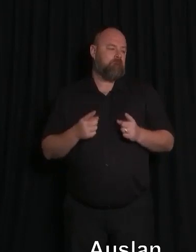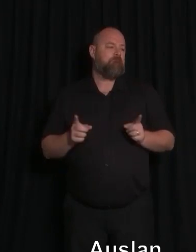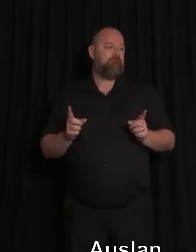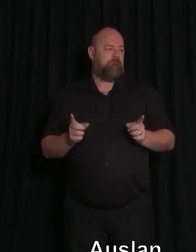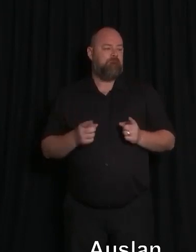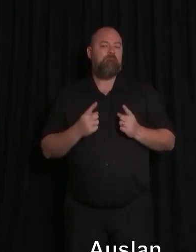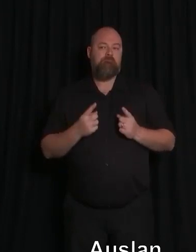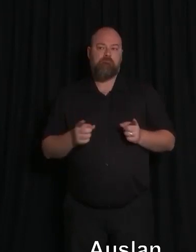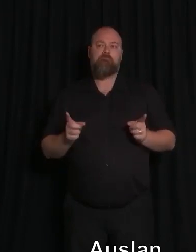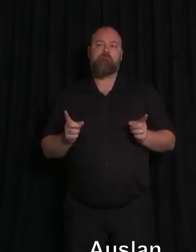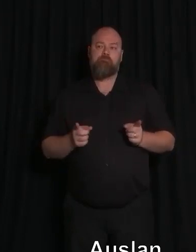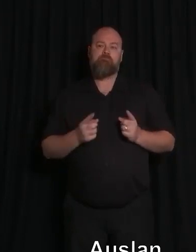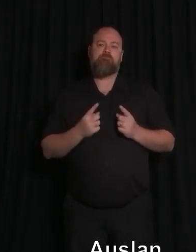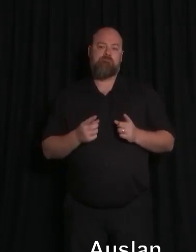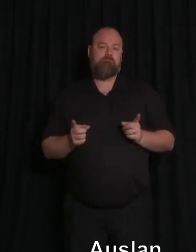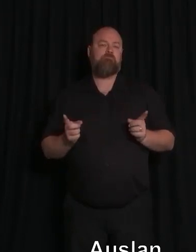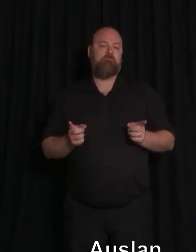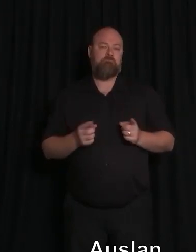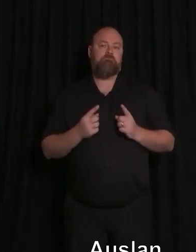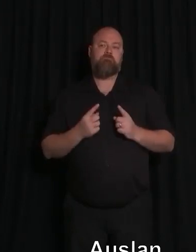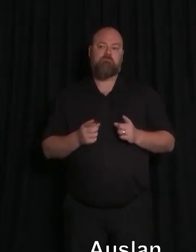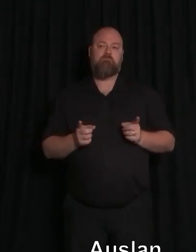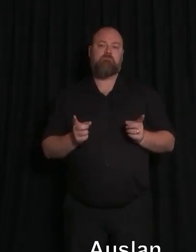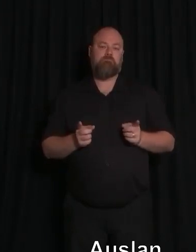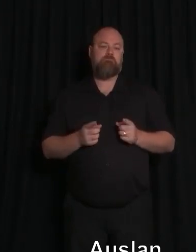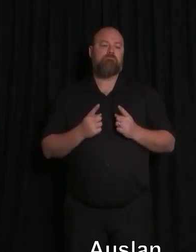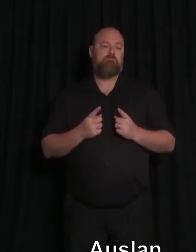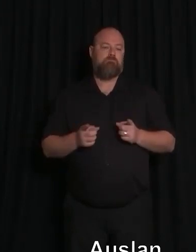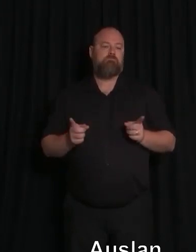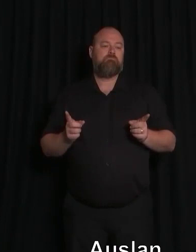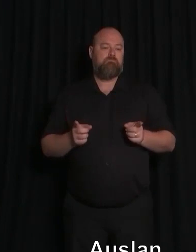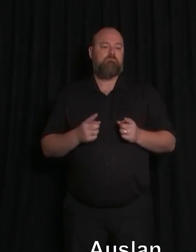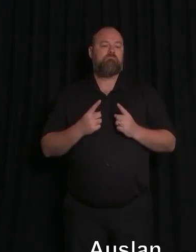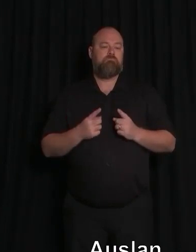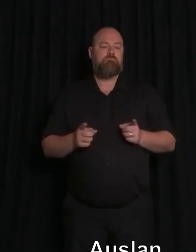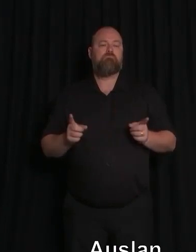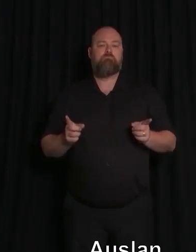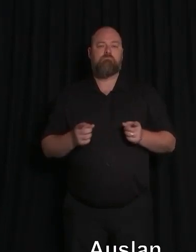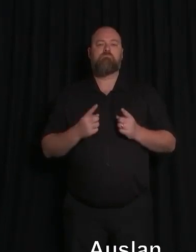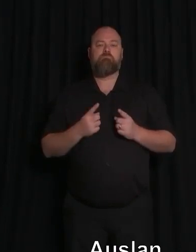maranga mai kia kaha. Tāngata